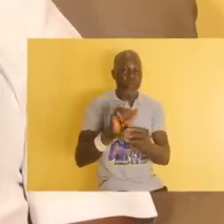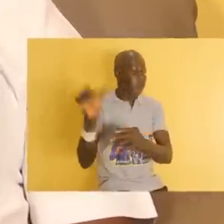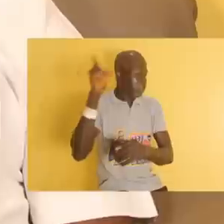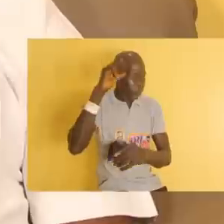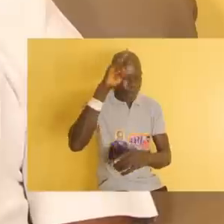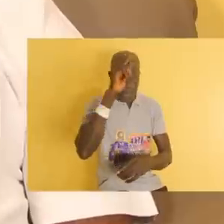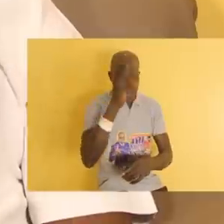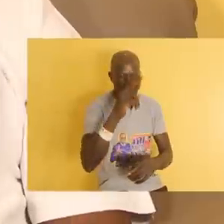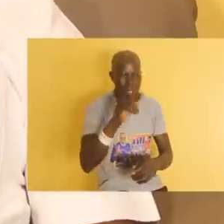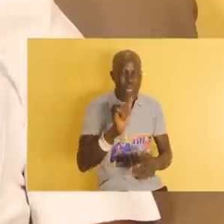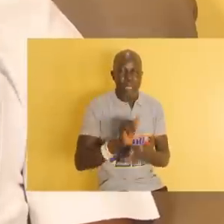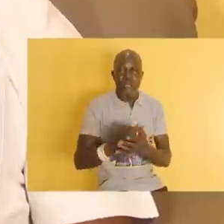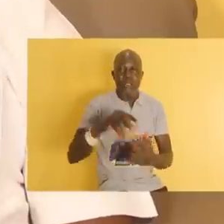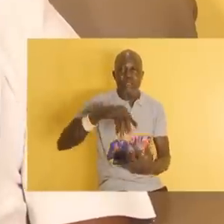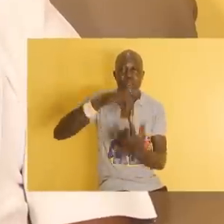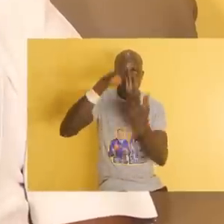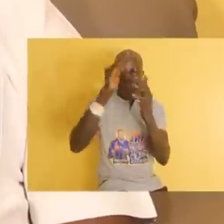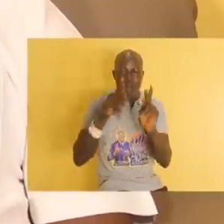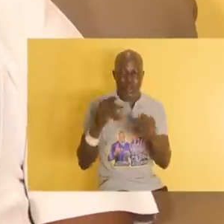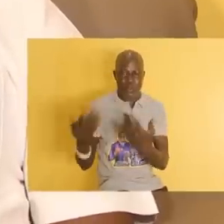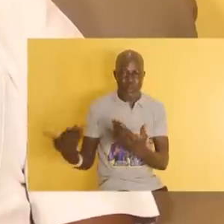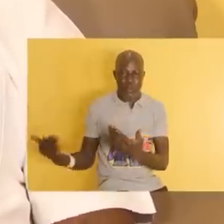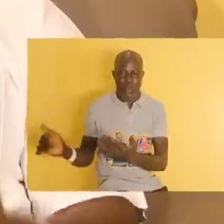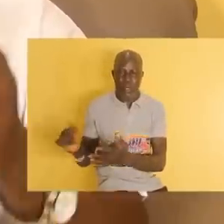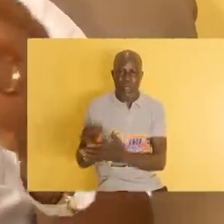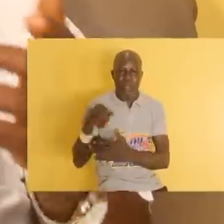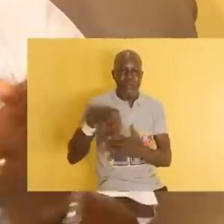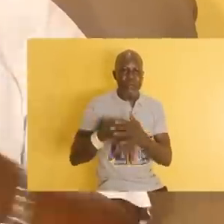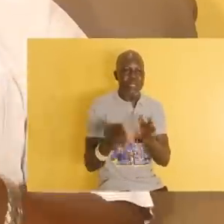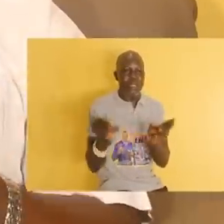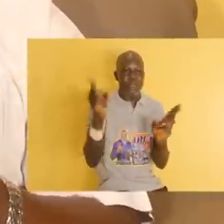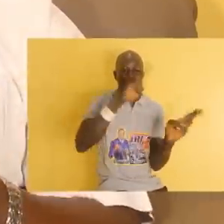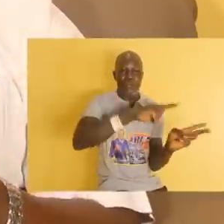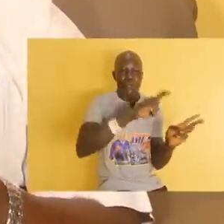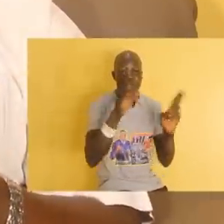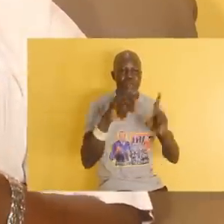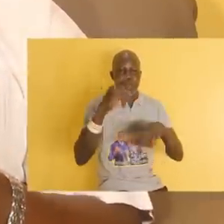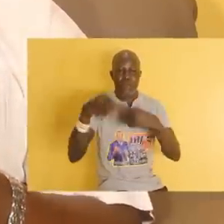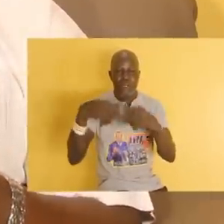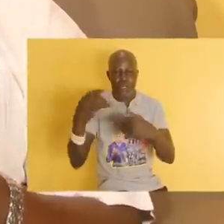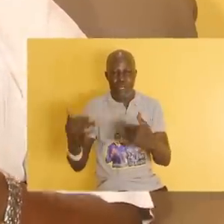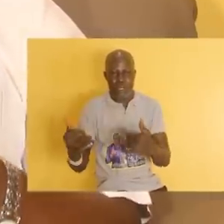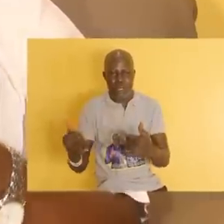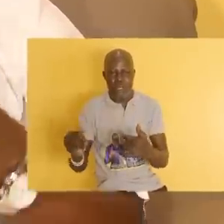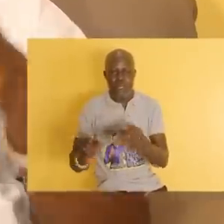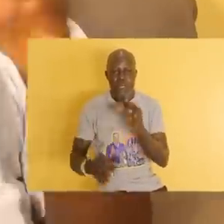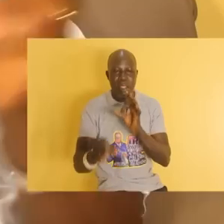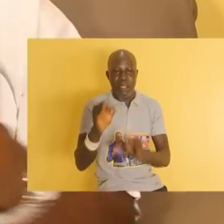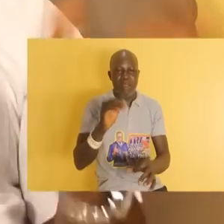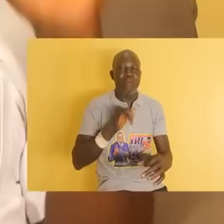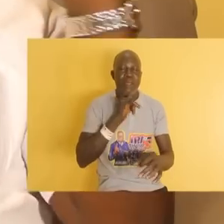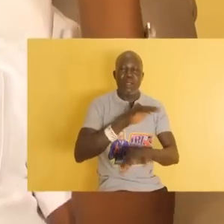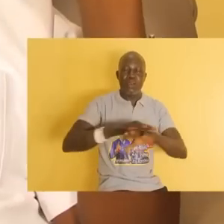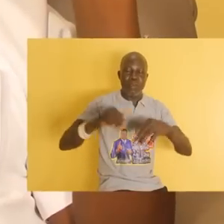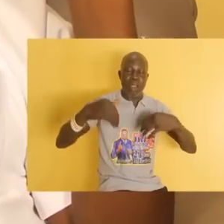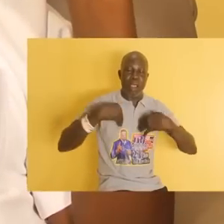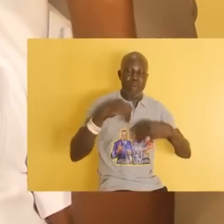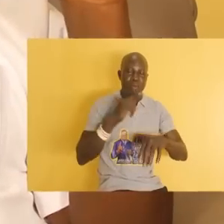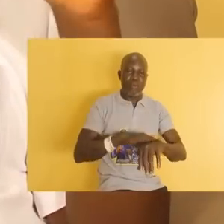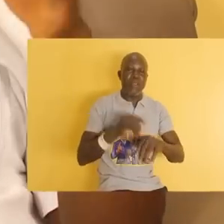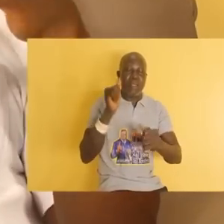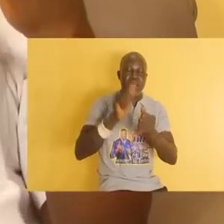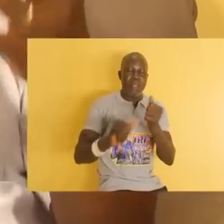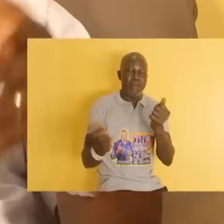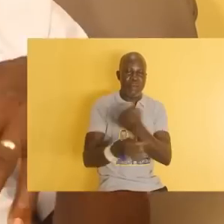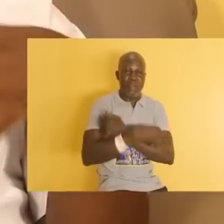mi sá. This is our. Àkànṣe ló gbogbo. Your everything is special. Ìsọ̀ òun ti lọ lọ́wọ́ yìí. The ongoing vigil. Àpọ̀ ọ̀báráyè gbogbo ọjọ́. Don't have time